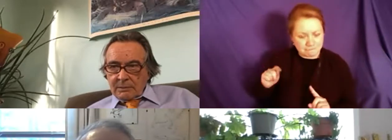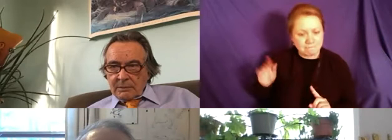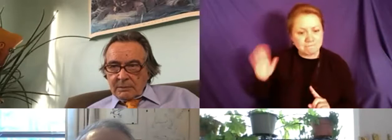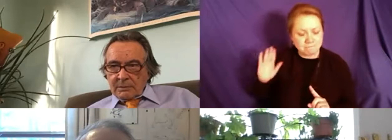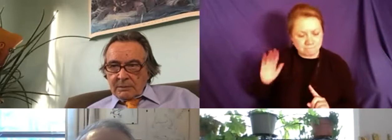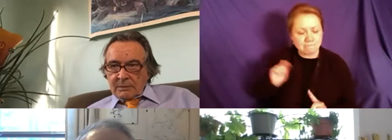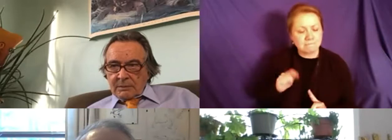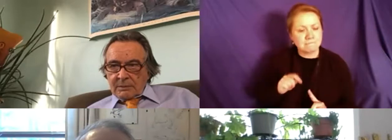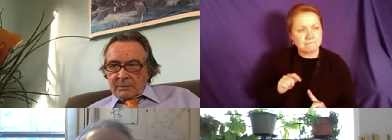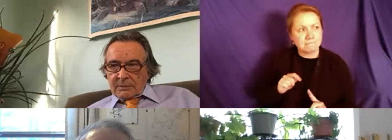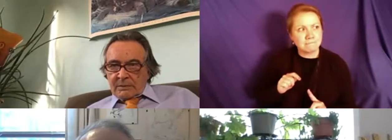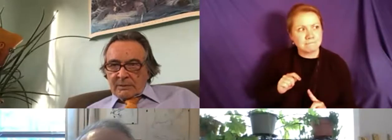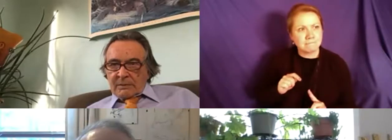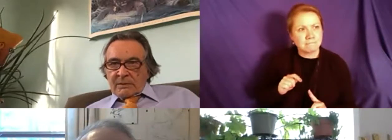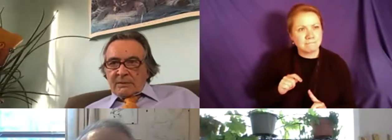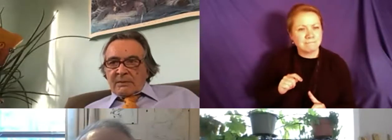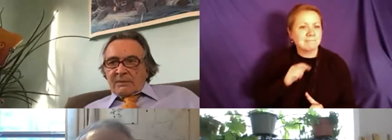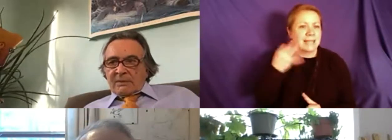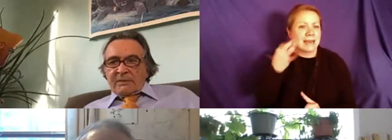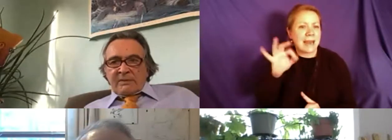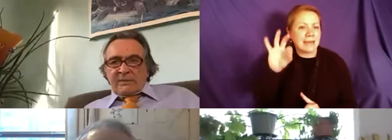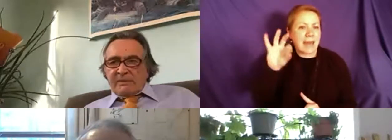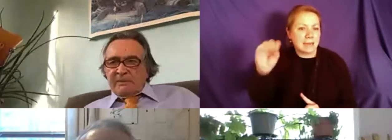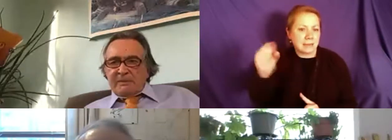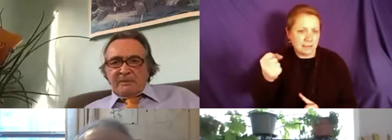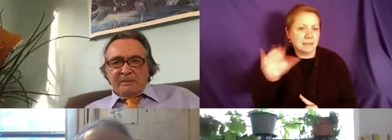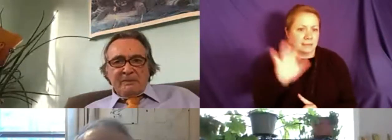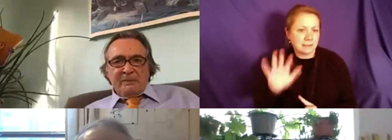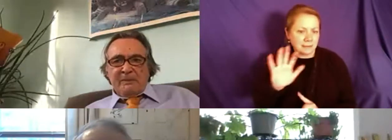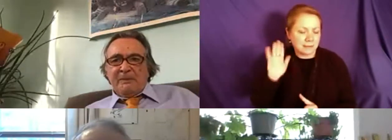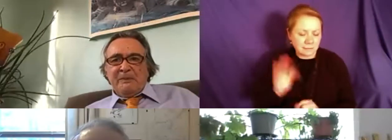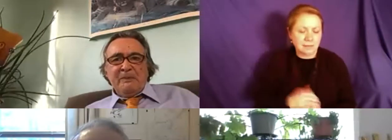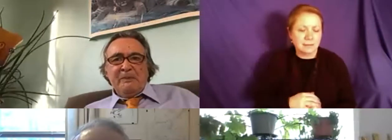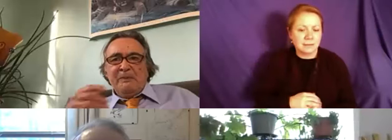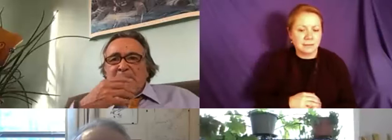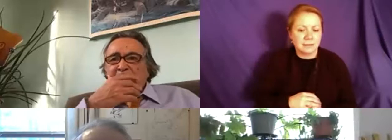and this was in the 90s, and